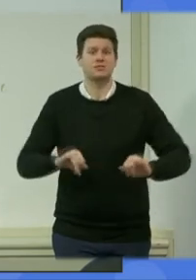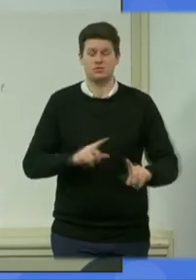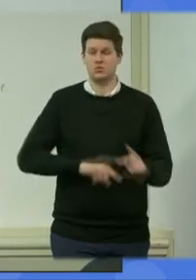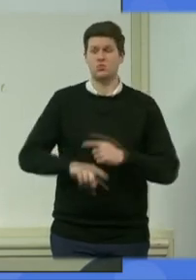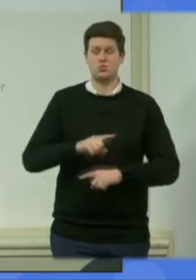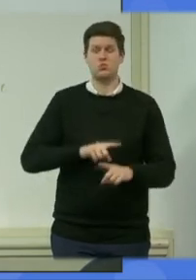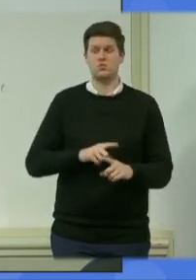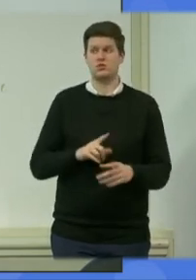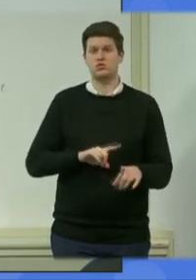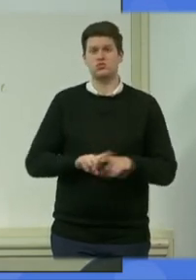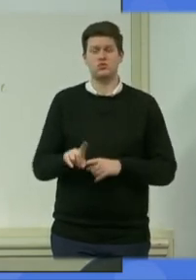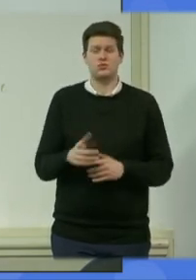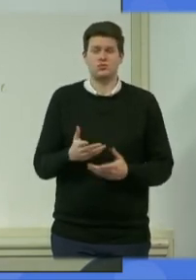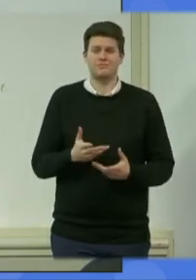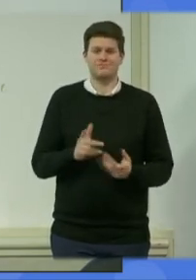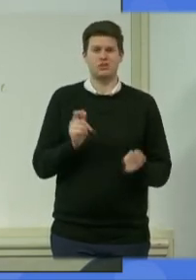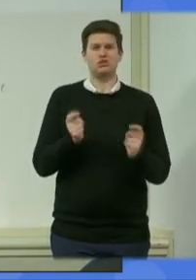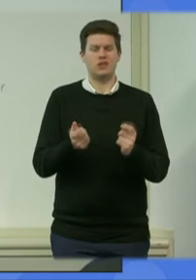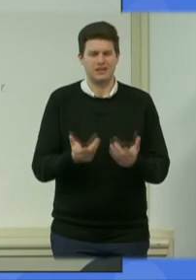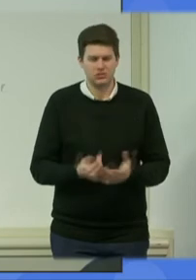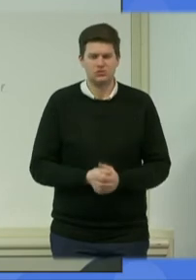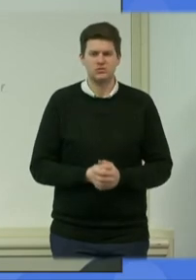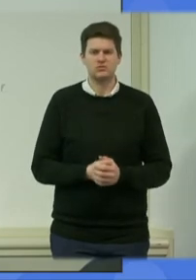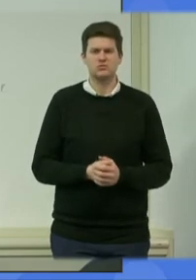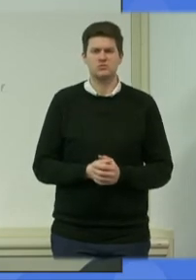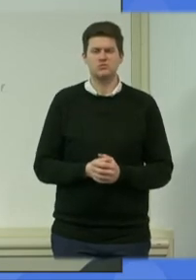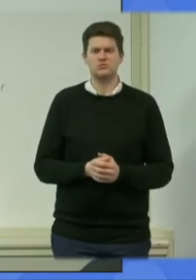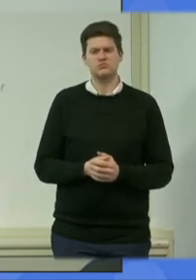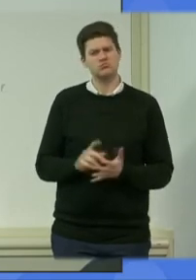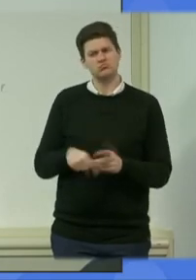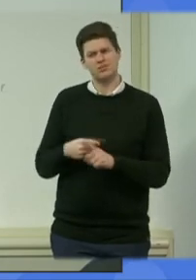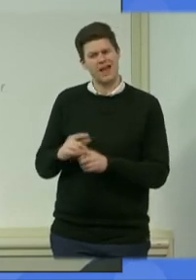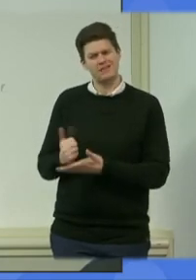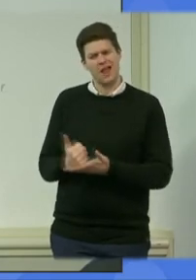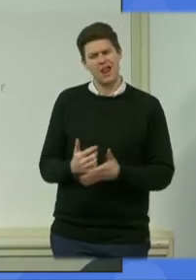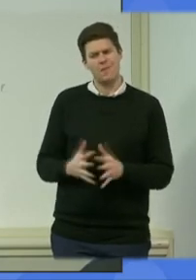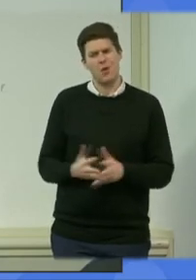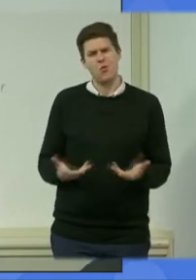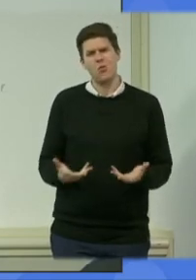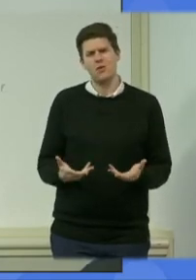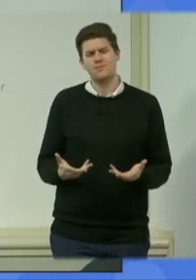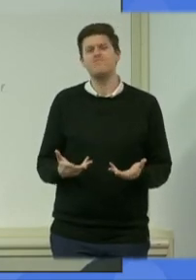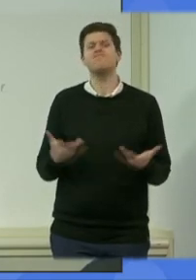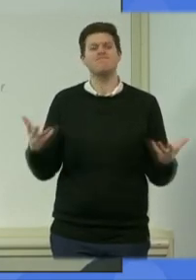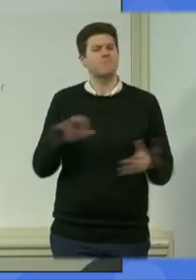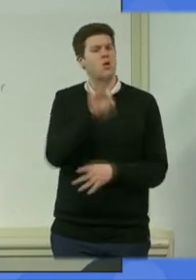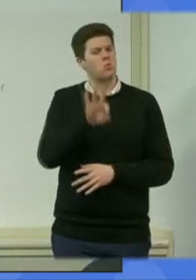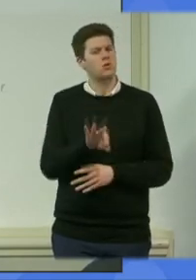for us, how do you snap the economy out of that, and how can tax help to do that is one of the big questions we